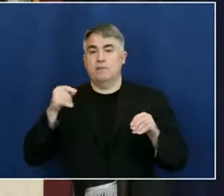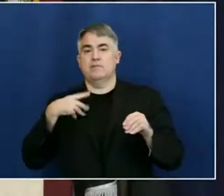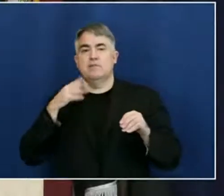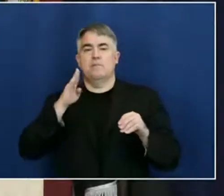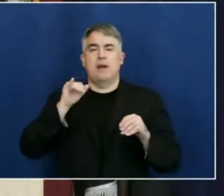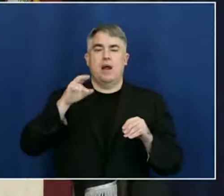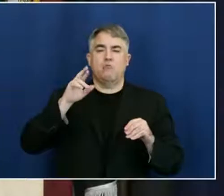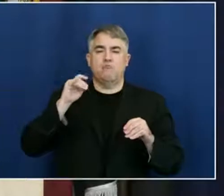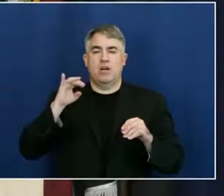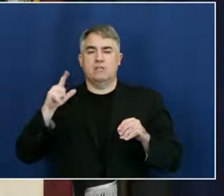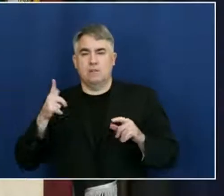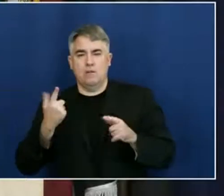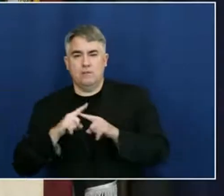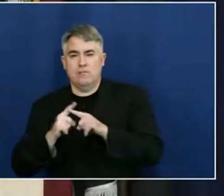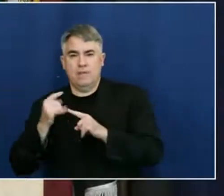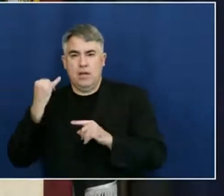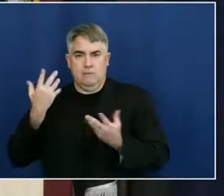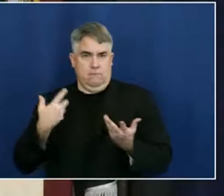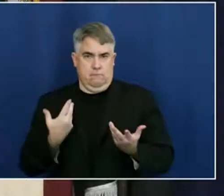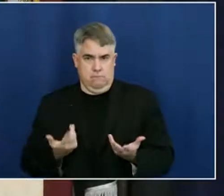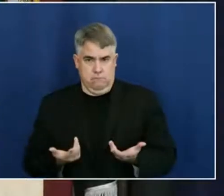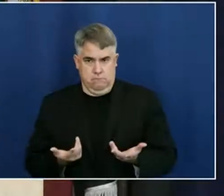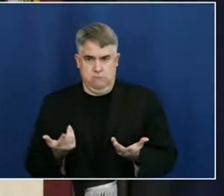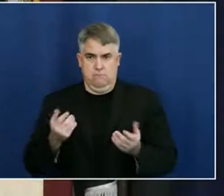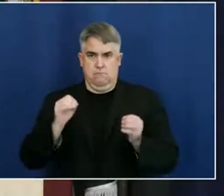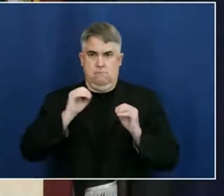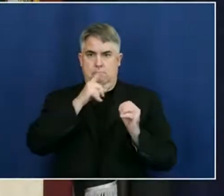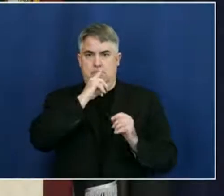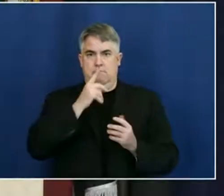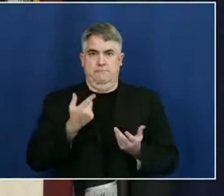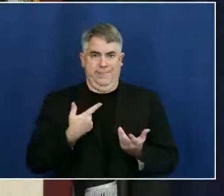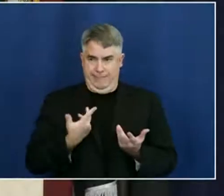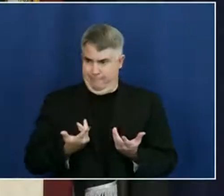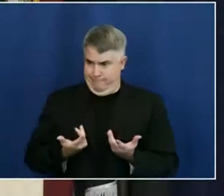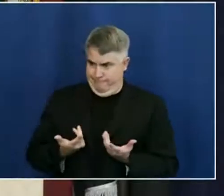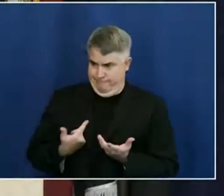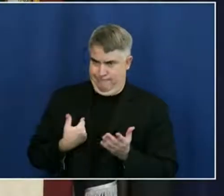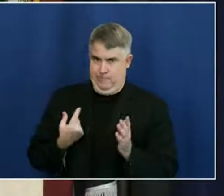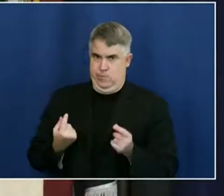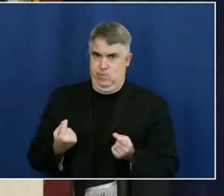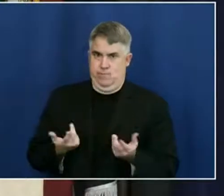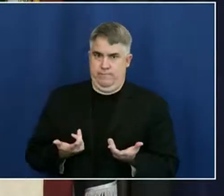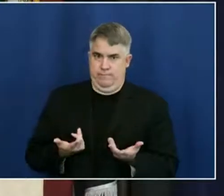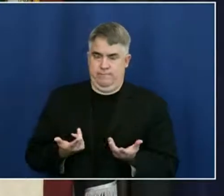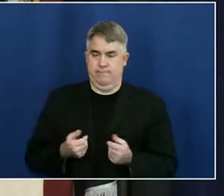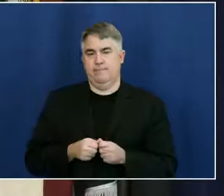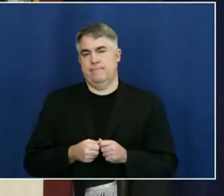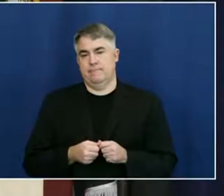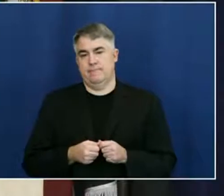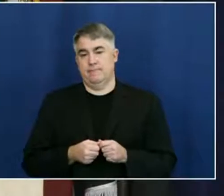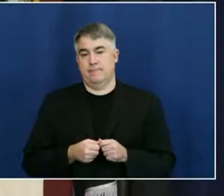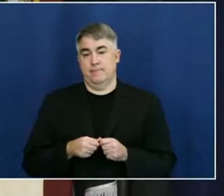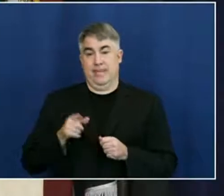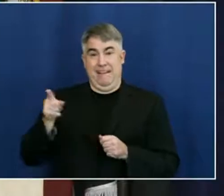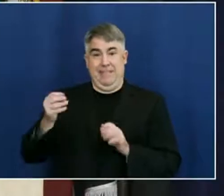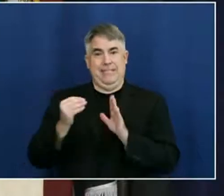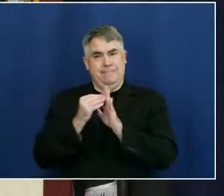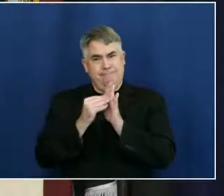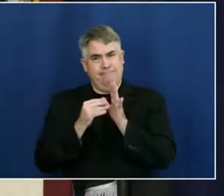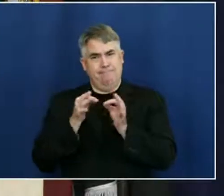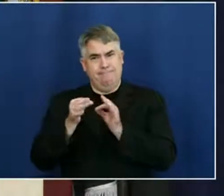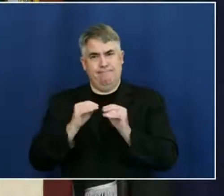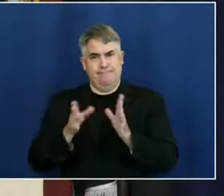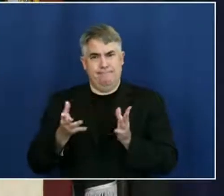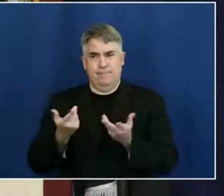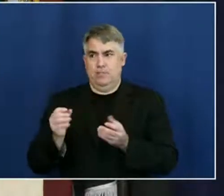get better data and better clarity around that. Again, we are limited a little bit on what people put when they go through the form, but we are aware of it. We've